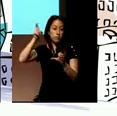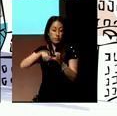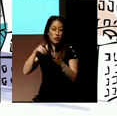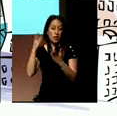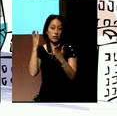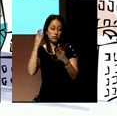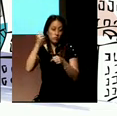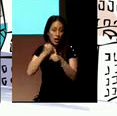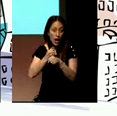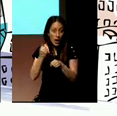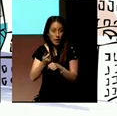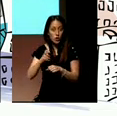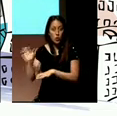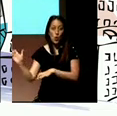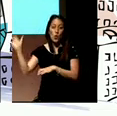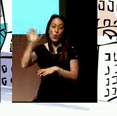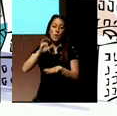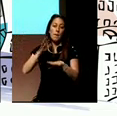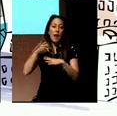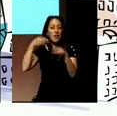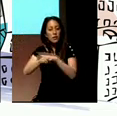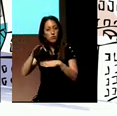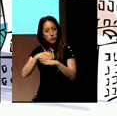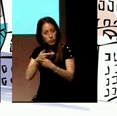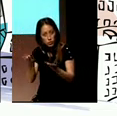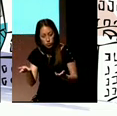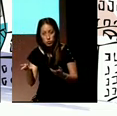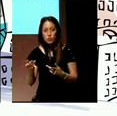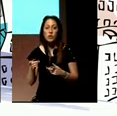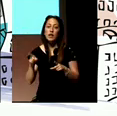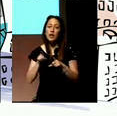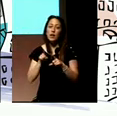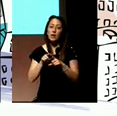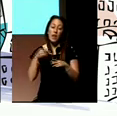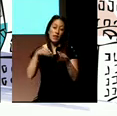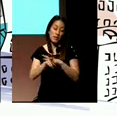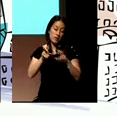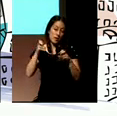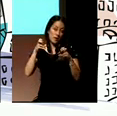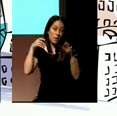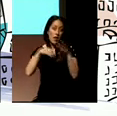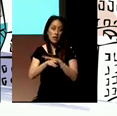She is part of the European Network for Accessibility.